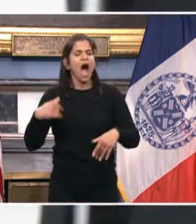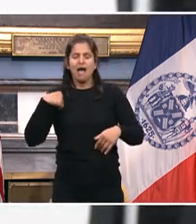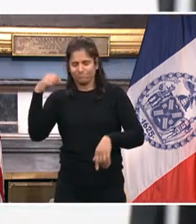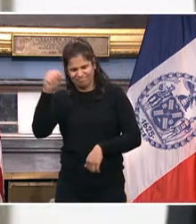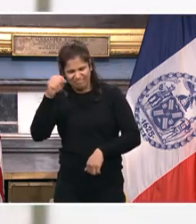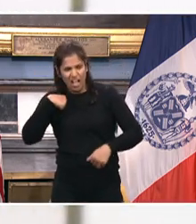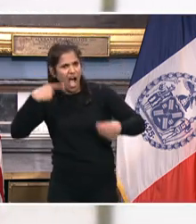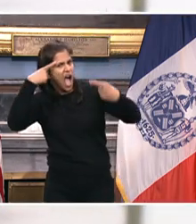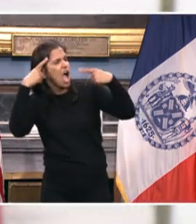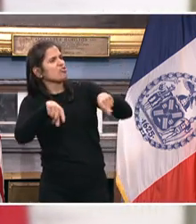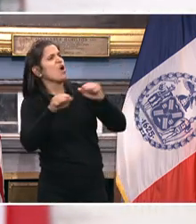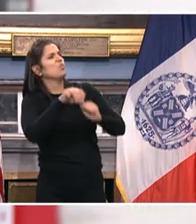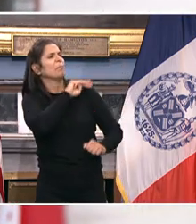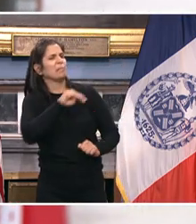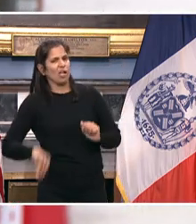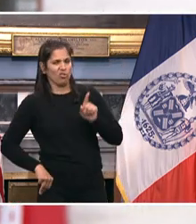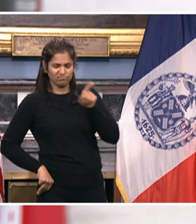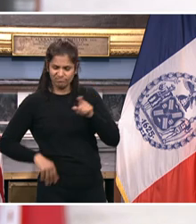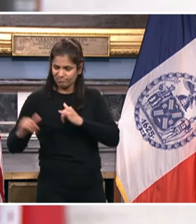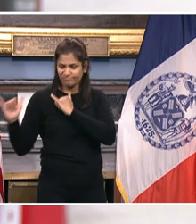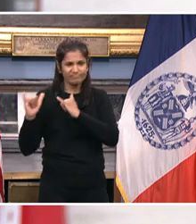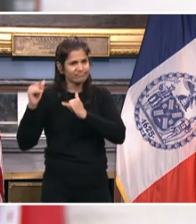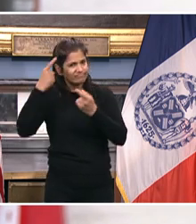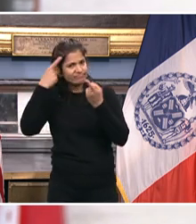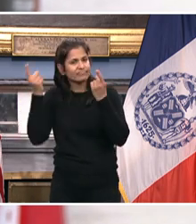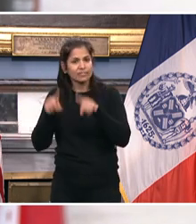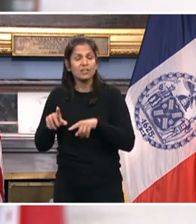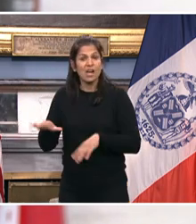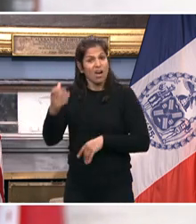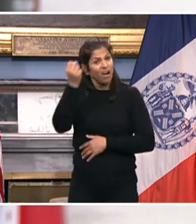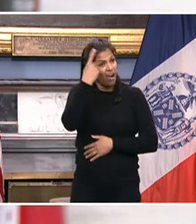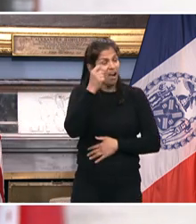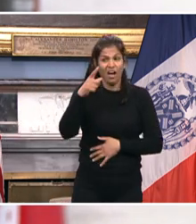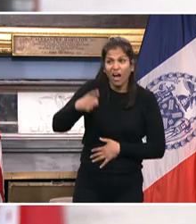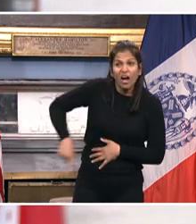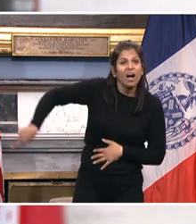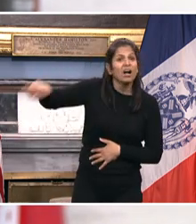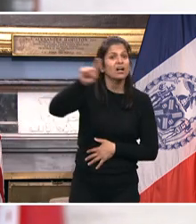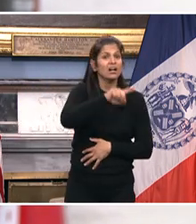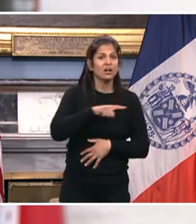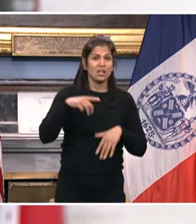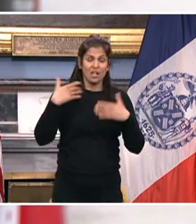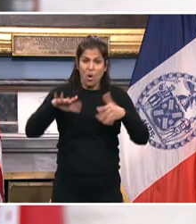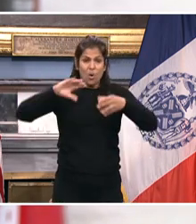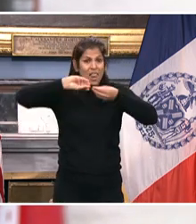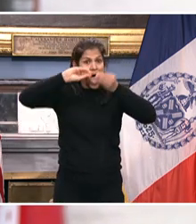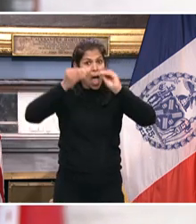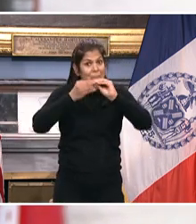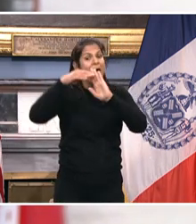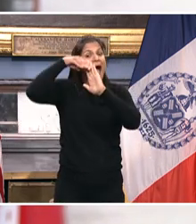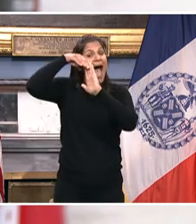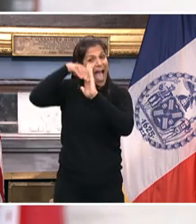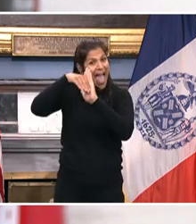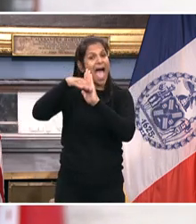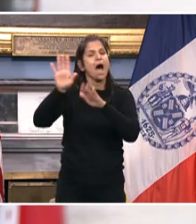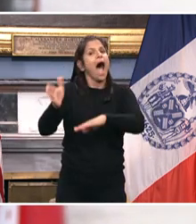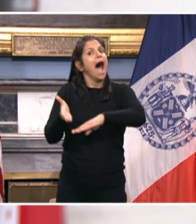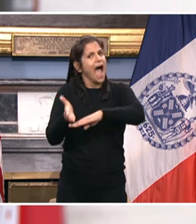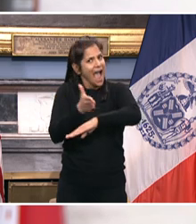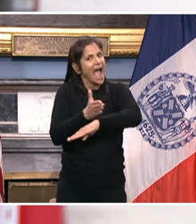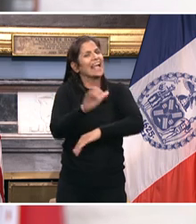growing because what's flattening is the amount of increase every day. So the need, and that's